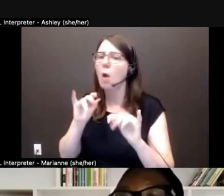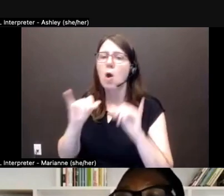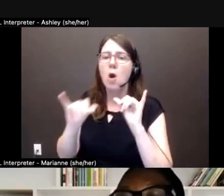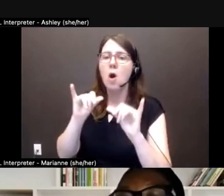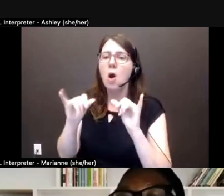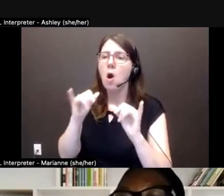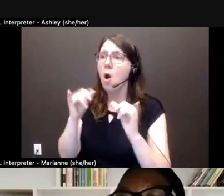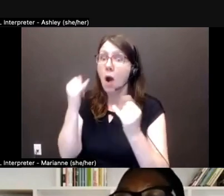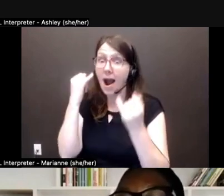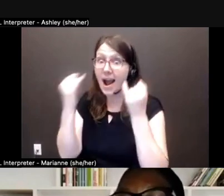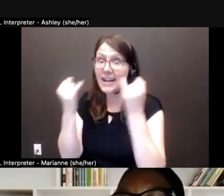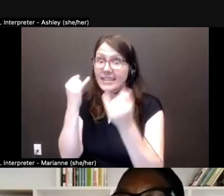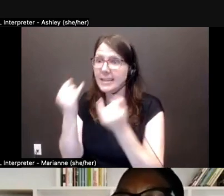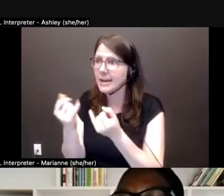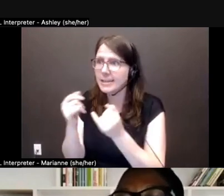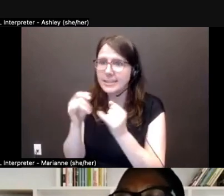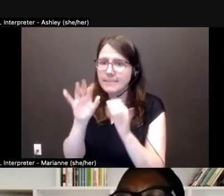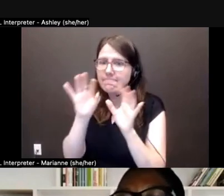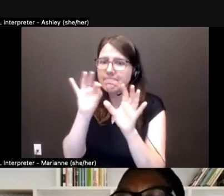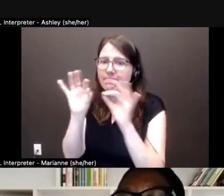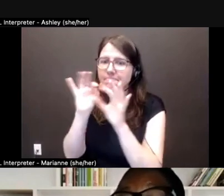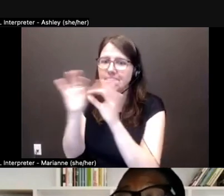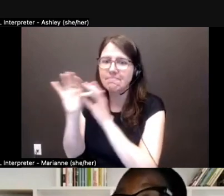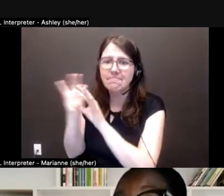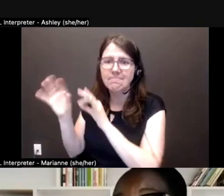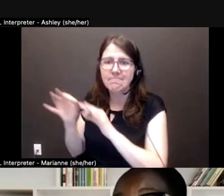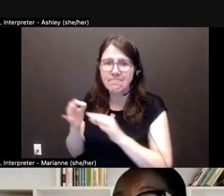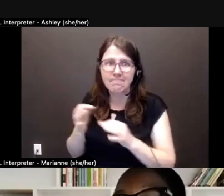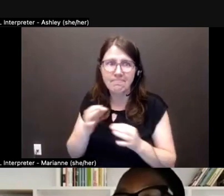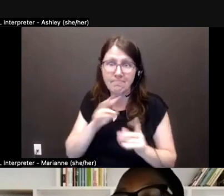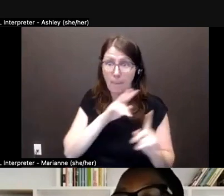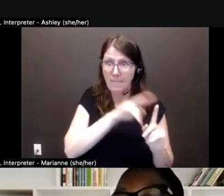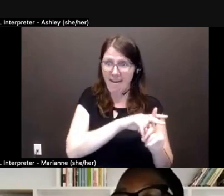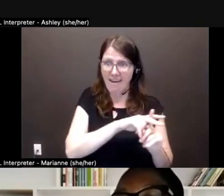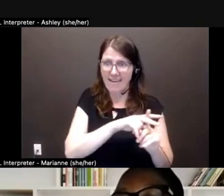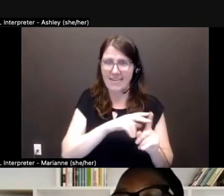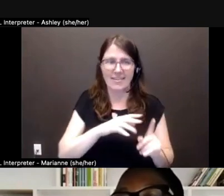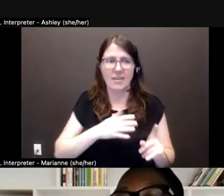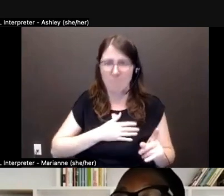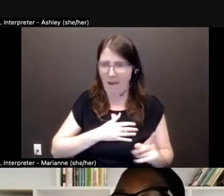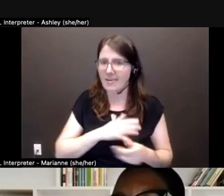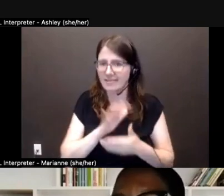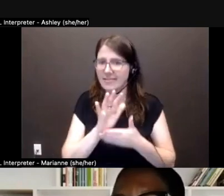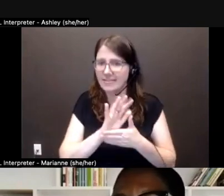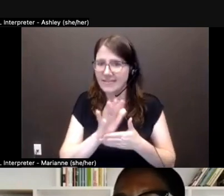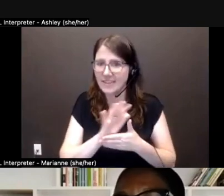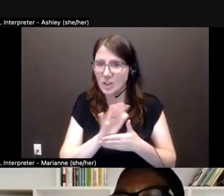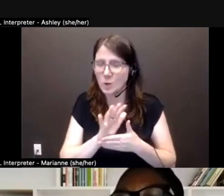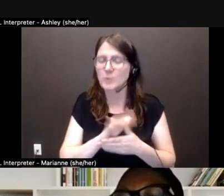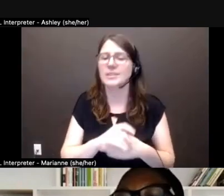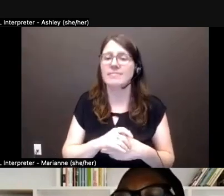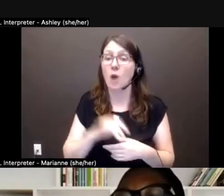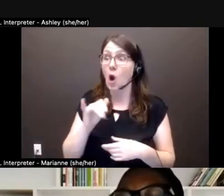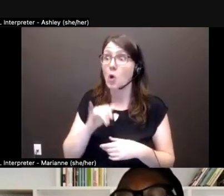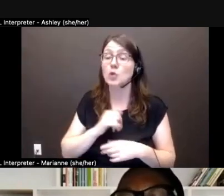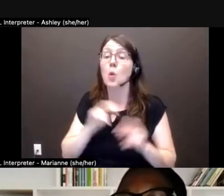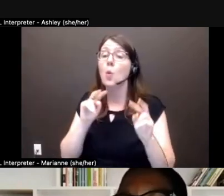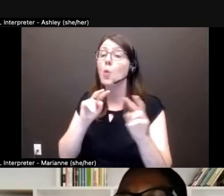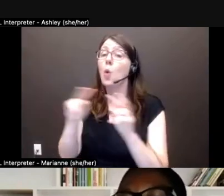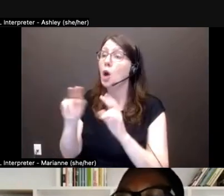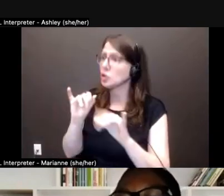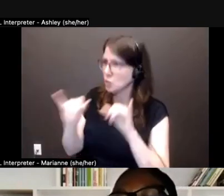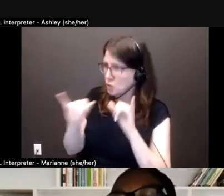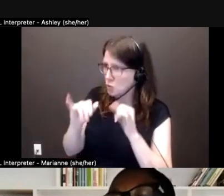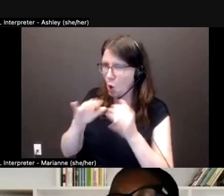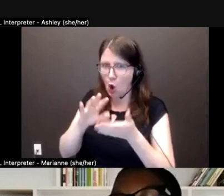It also gives me ideas on the length. This is why I decided on short videos. And I shared